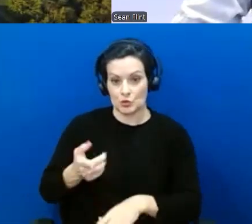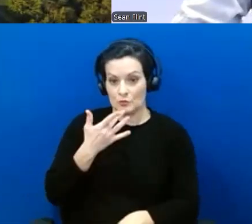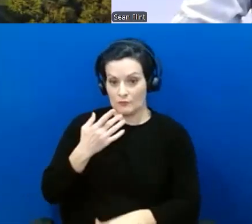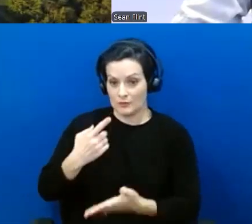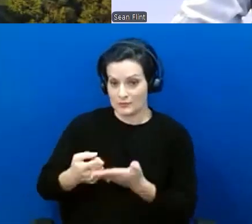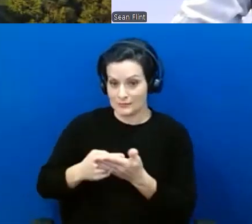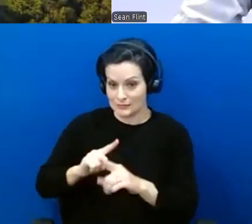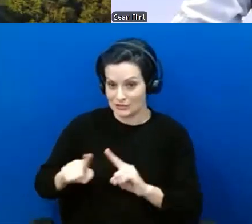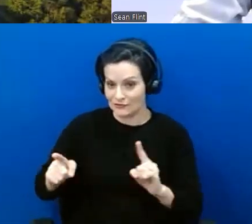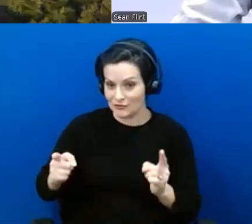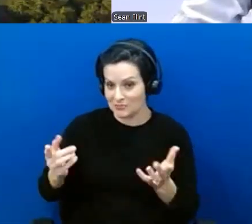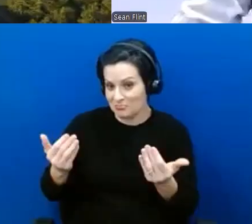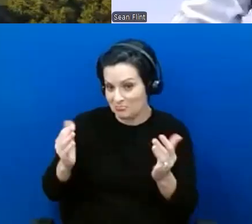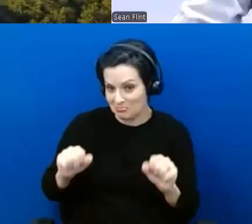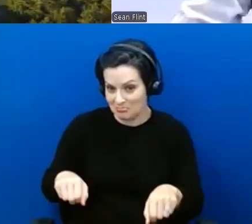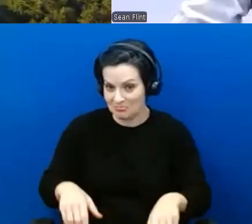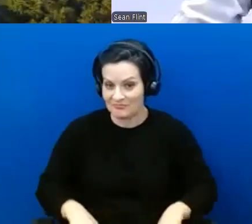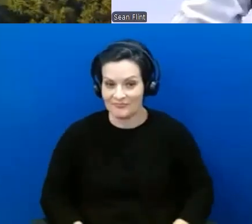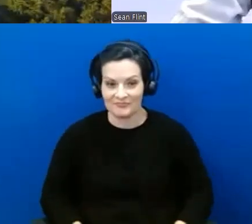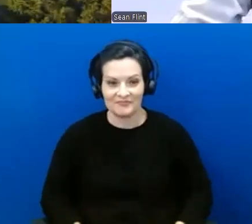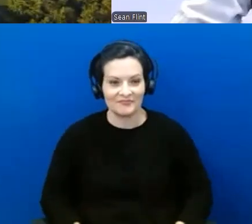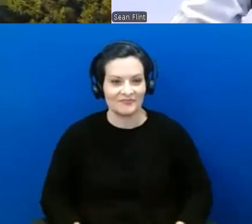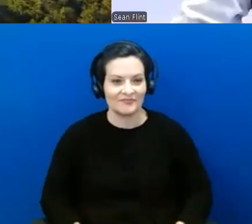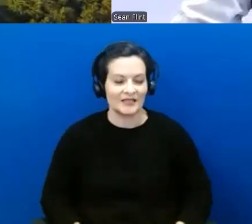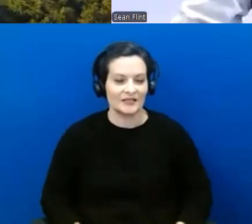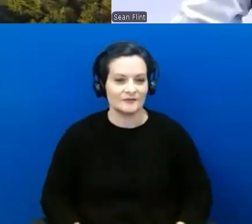your frontal lobe.